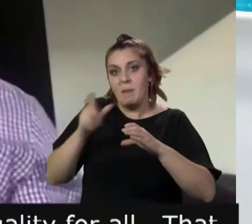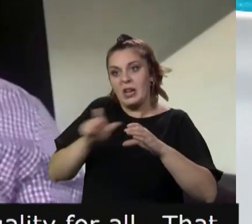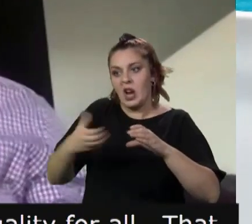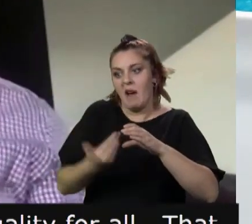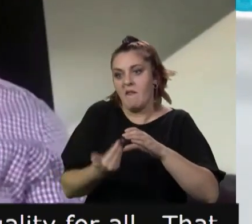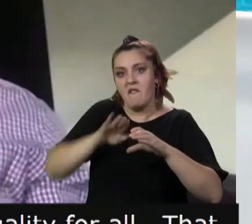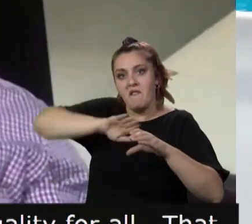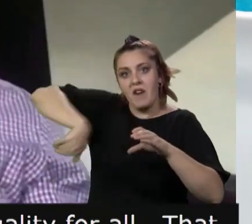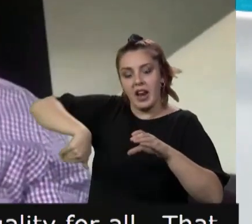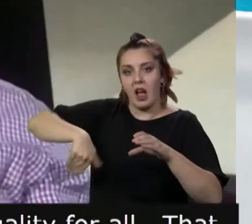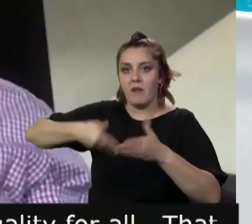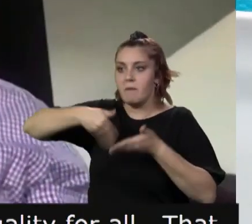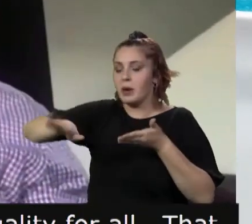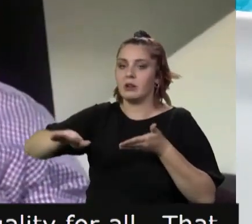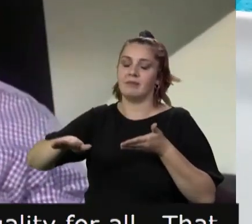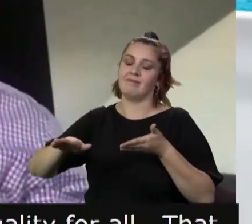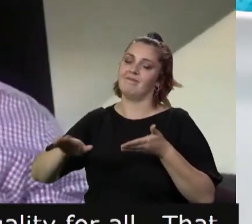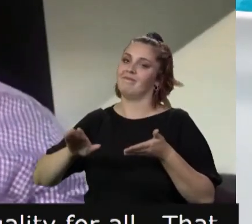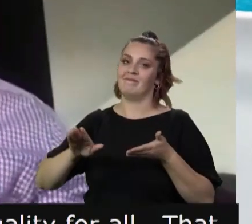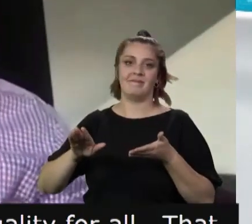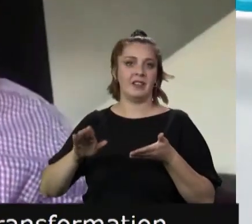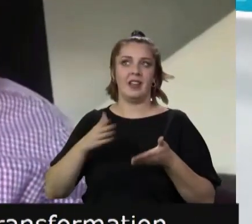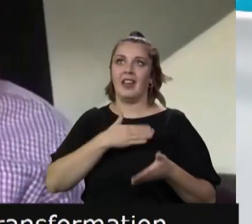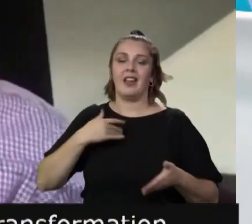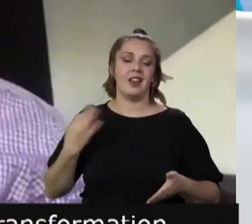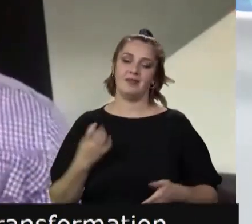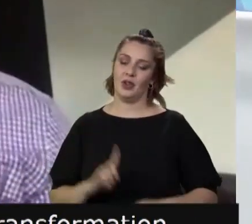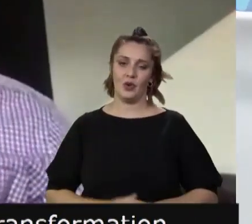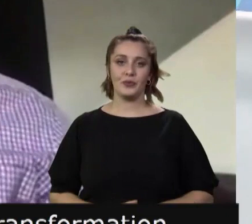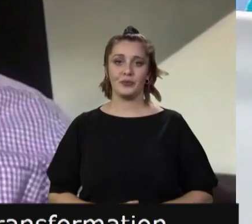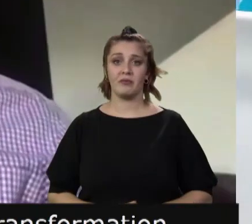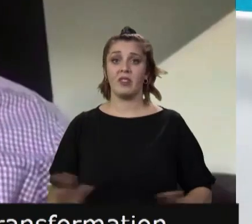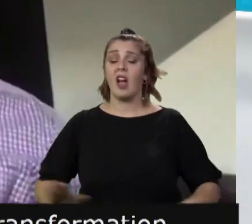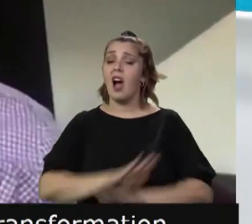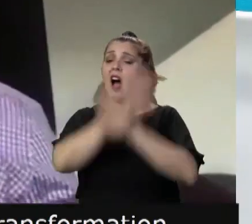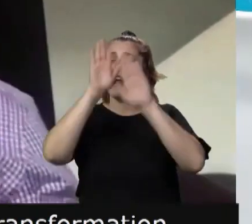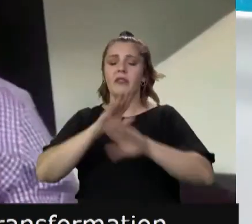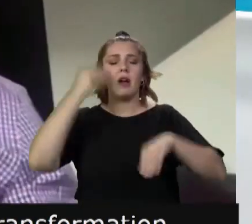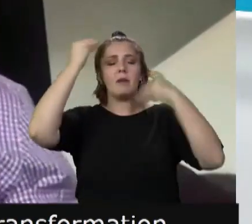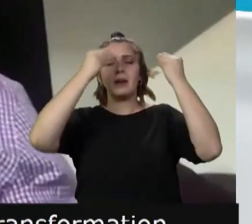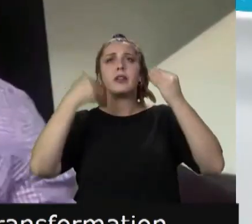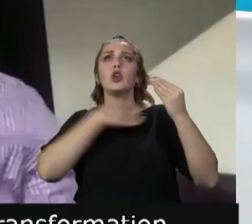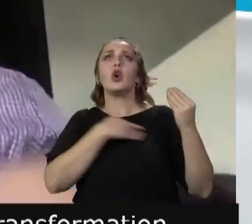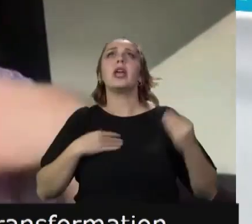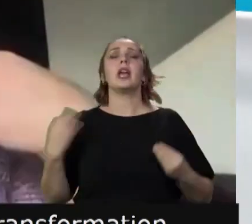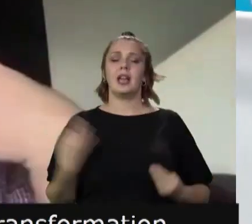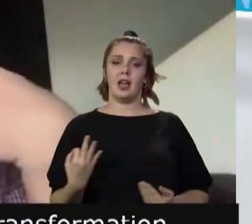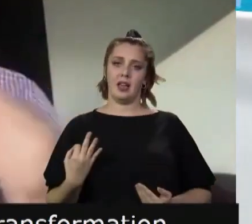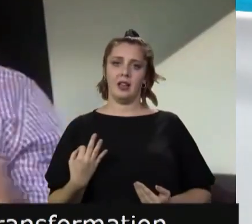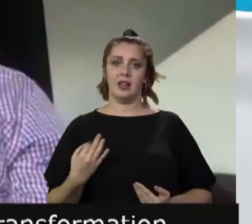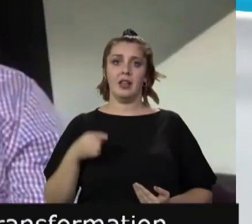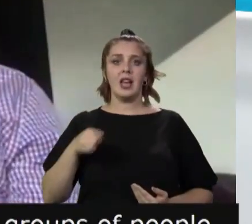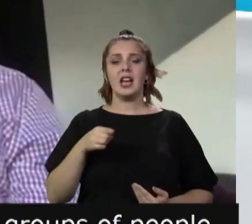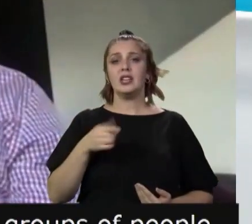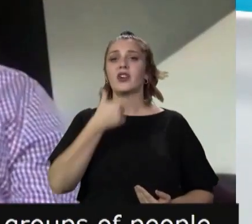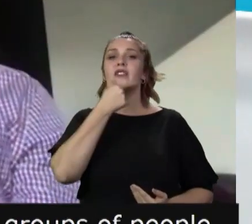But a digital transformation that excludes many groups of people is not what we wish for. In the end, we need to think about